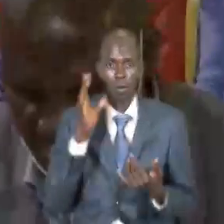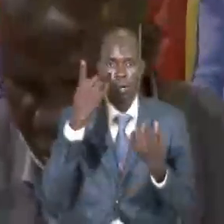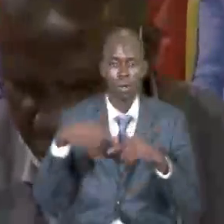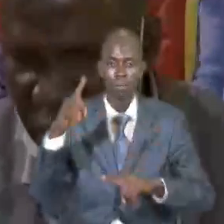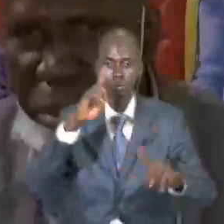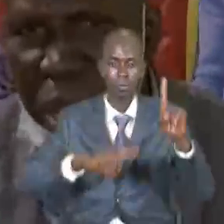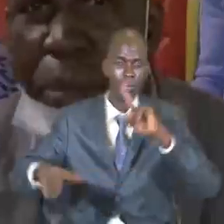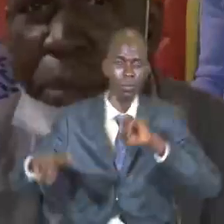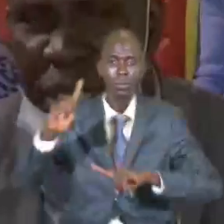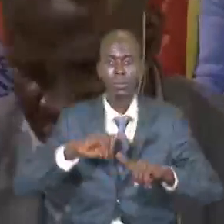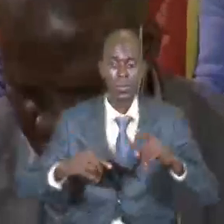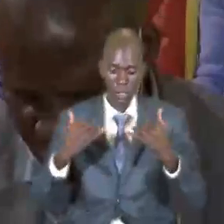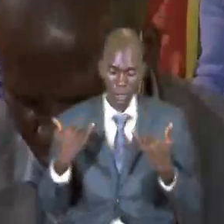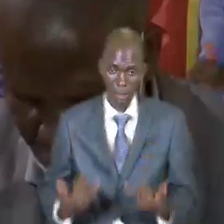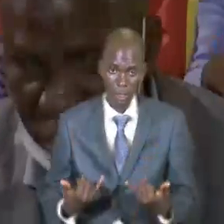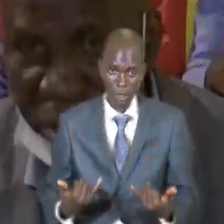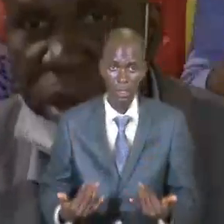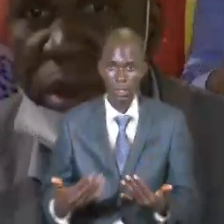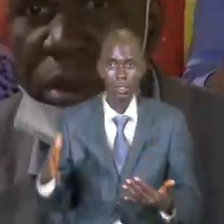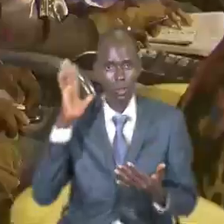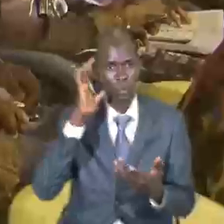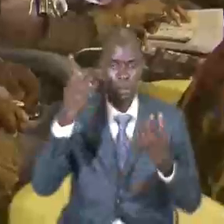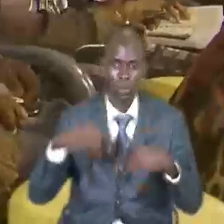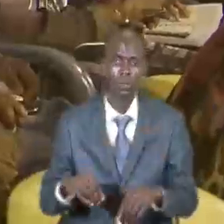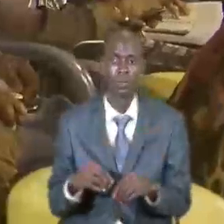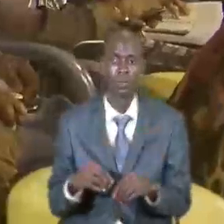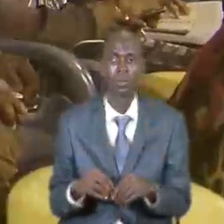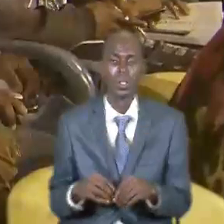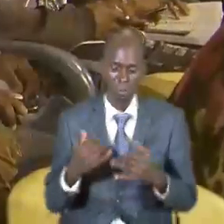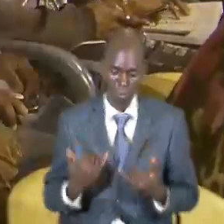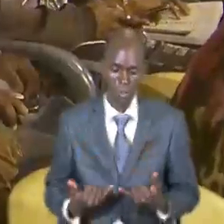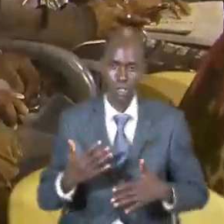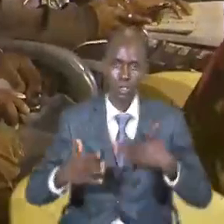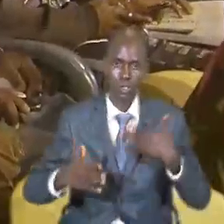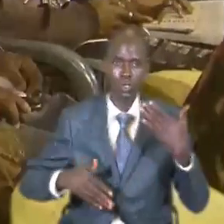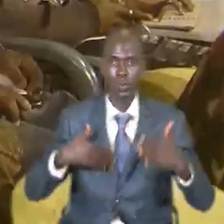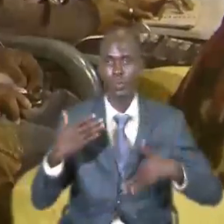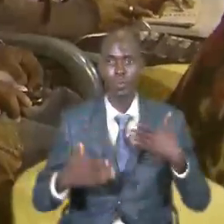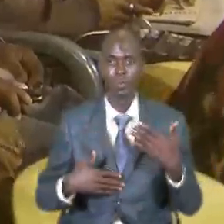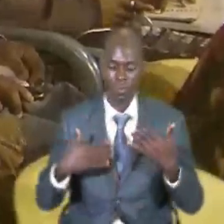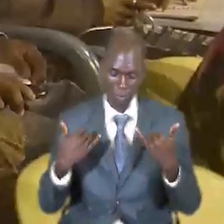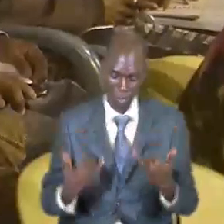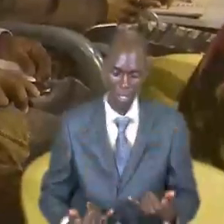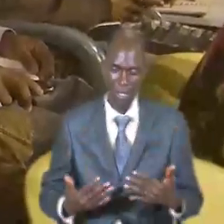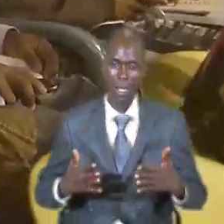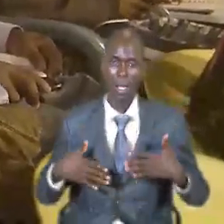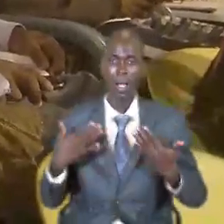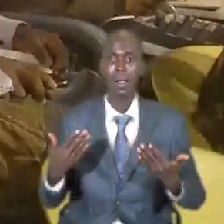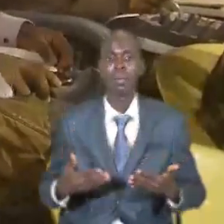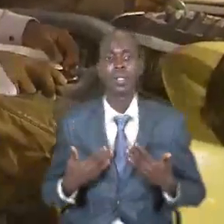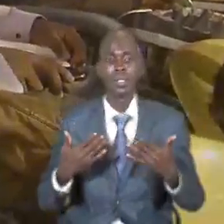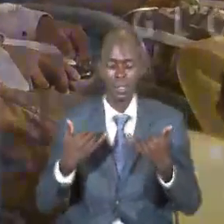coming. Present joy. Present happiness. Present strength.